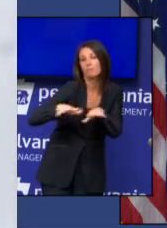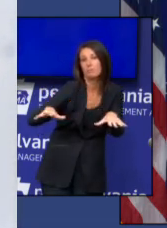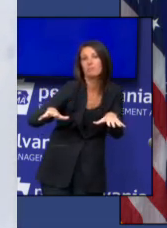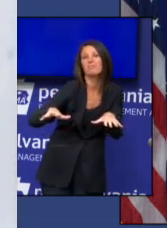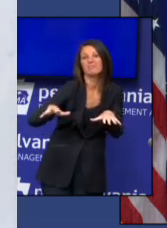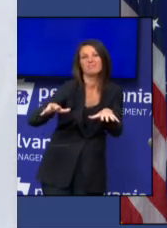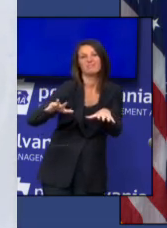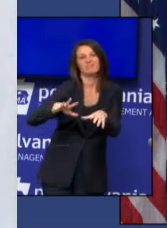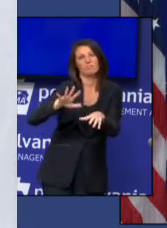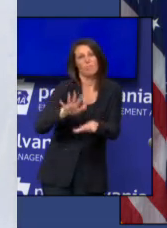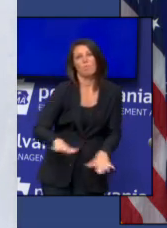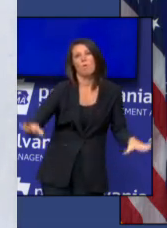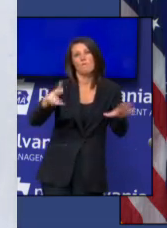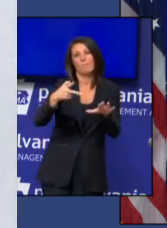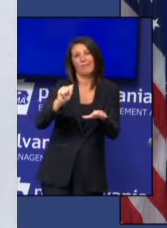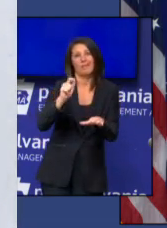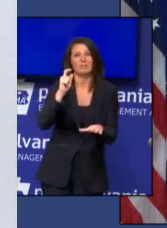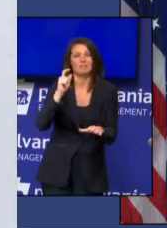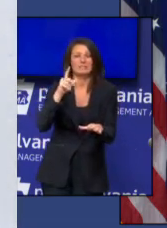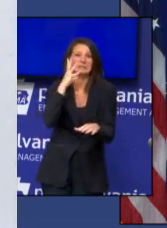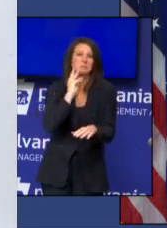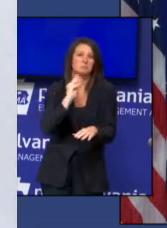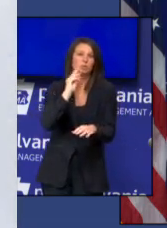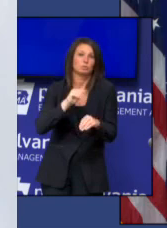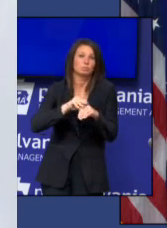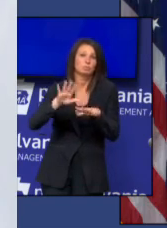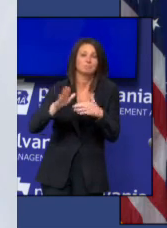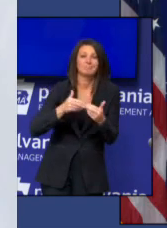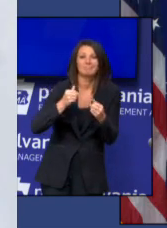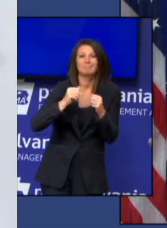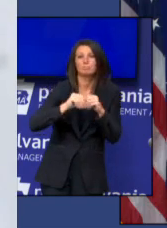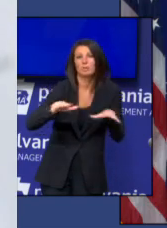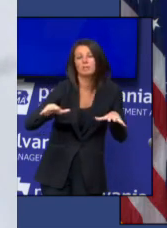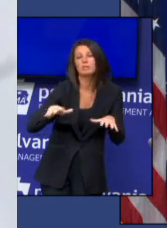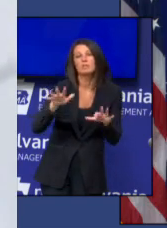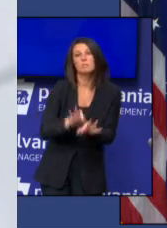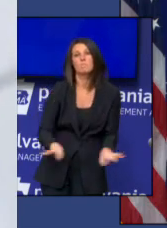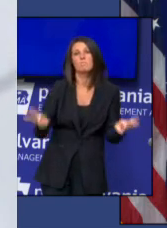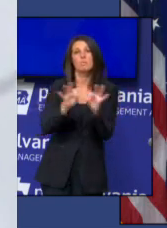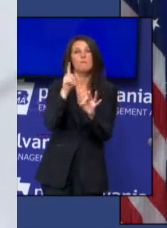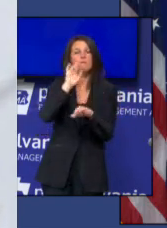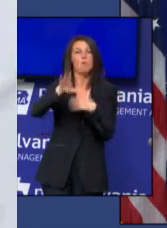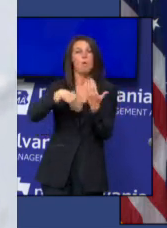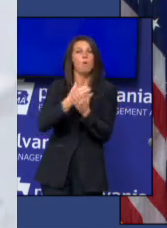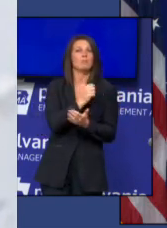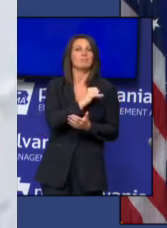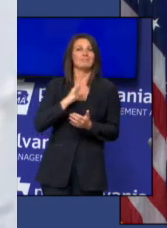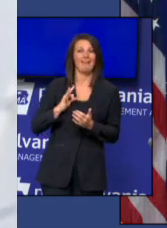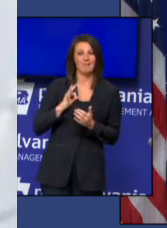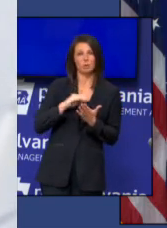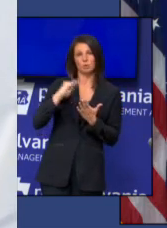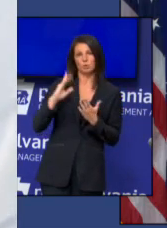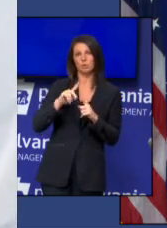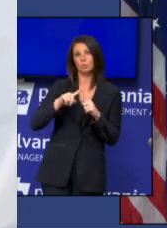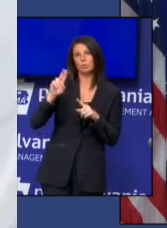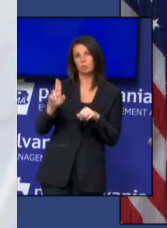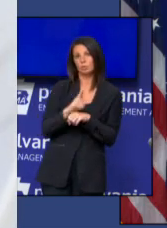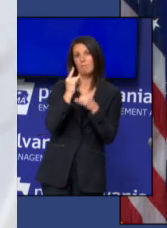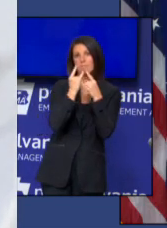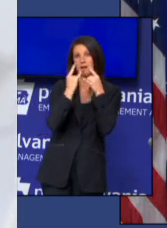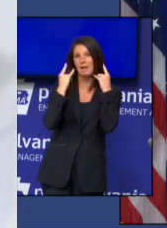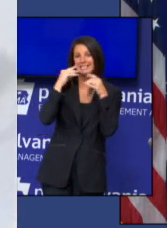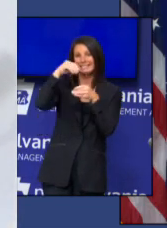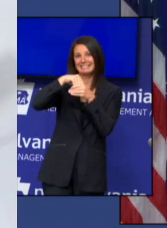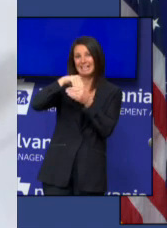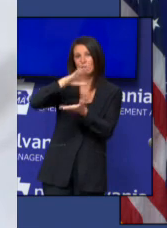in Pennsylvania. It's crucial for students and staff to wear masks in school. This is a necessary step